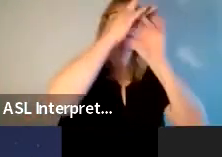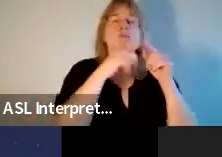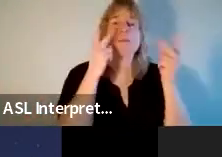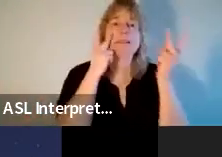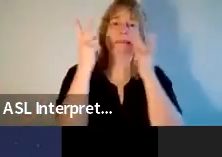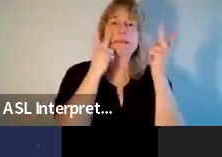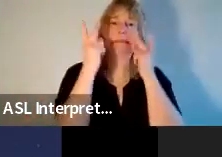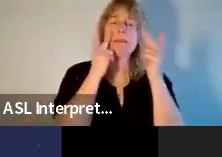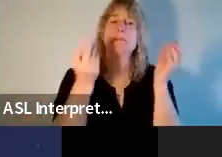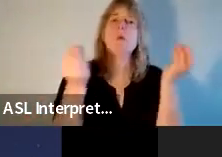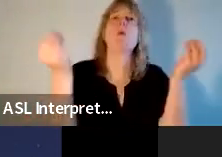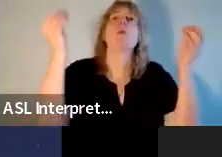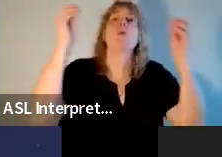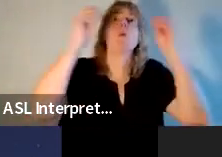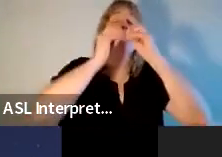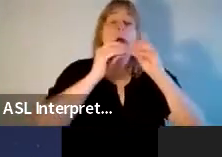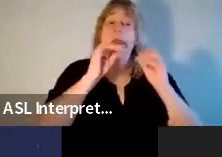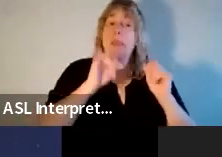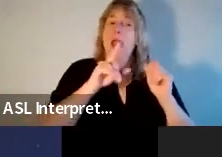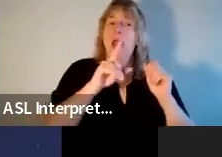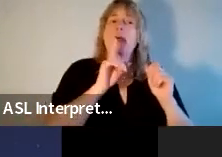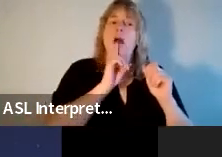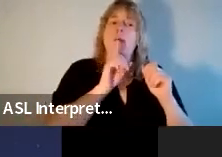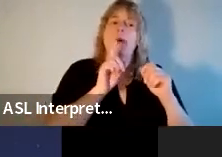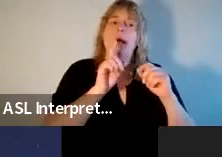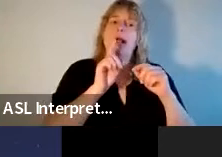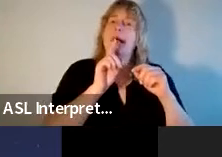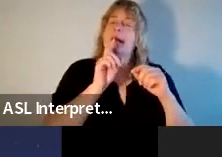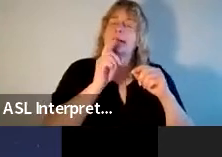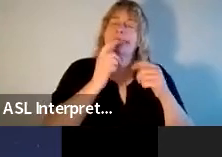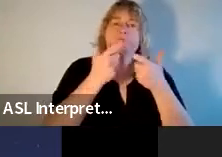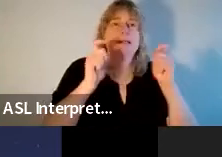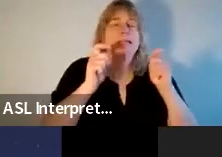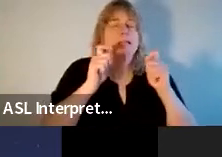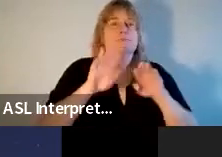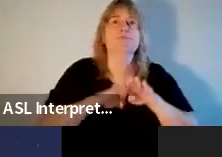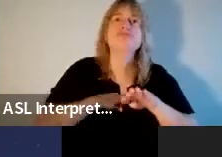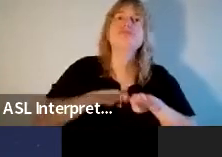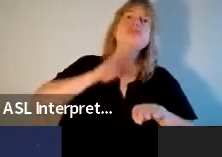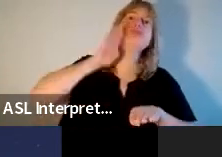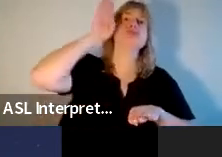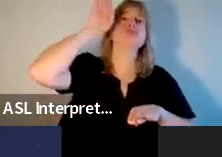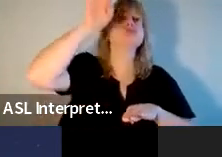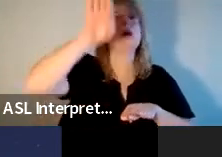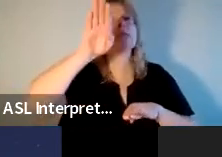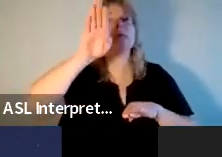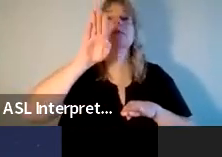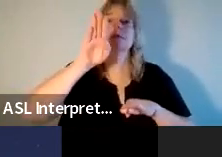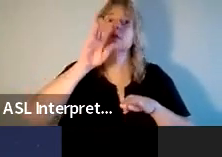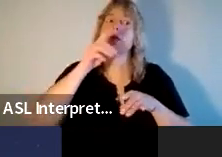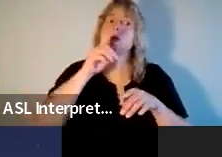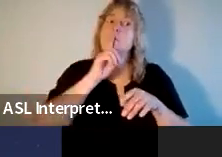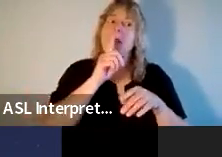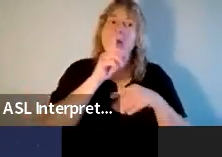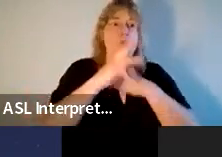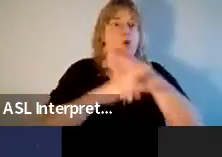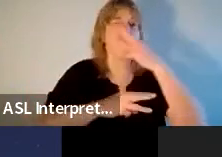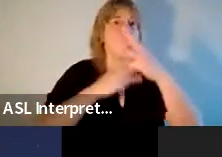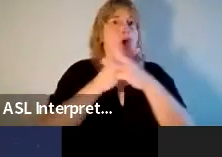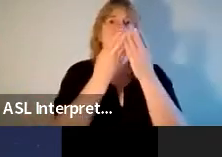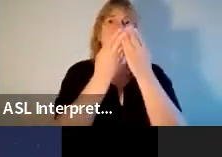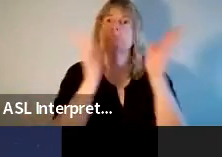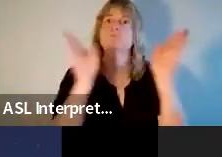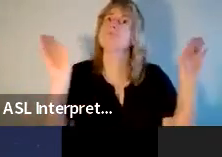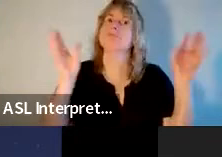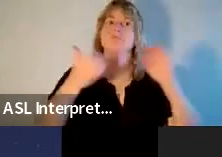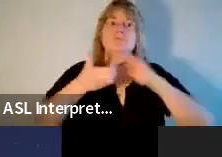forward for space astrophysicists. And it's really a worldwide operation led by NASA,